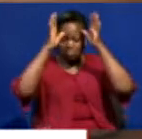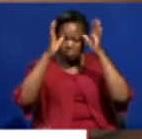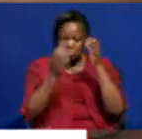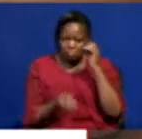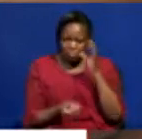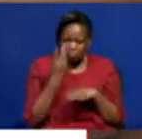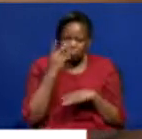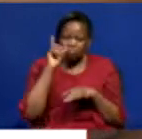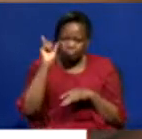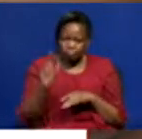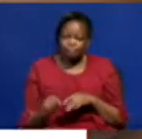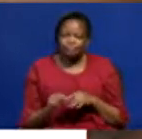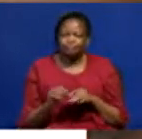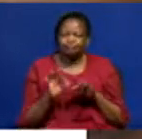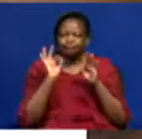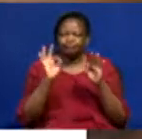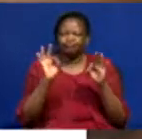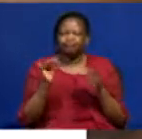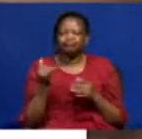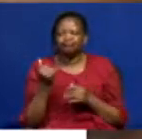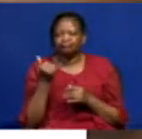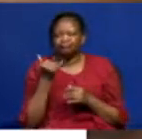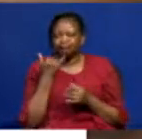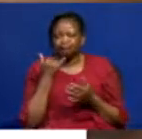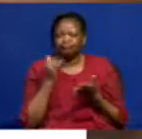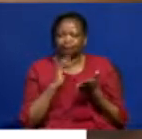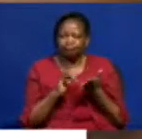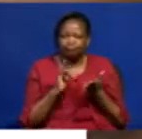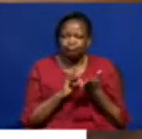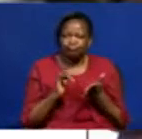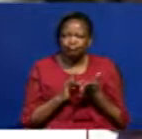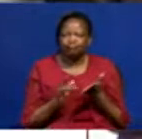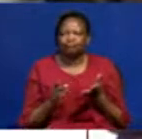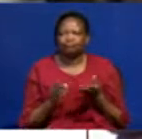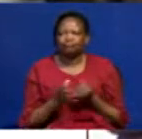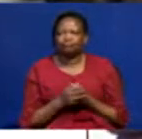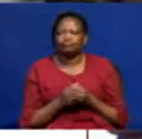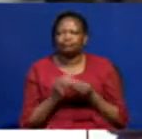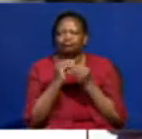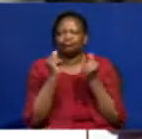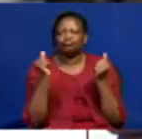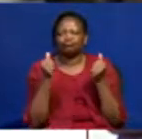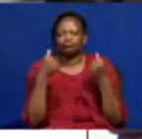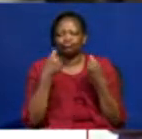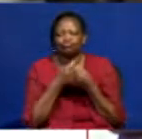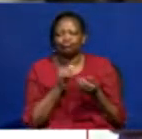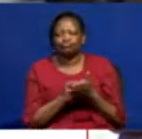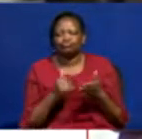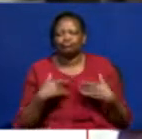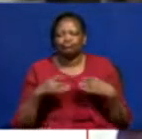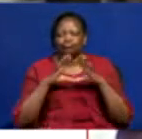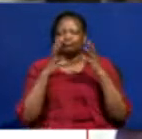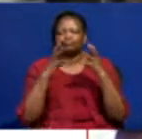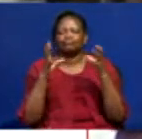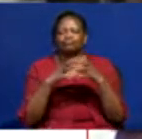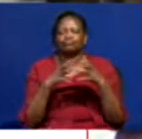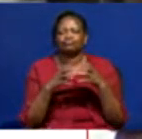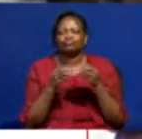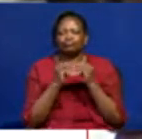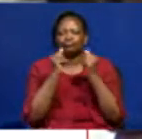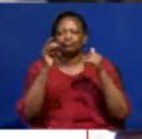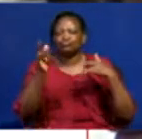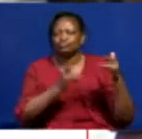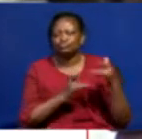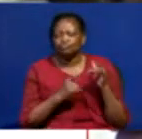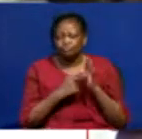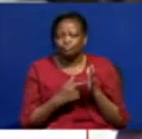produce affordable smartphones to bridge the exclusion gap. Owalo called on the global community to address concerns